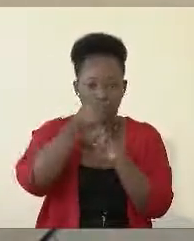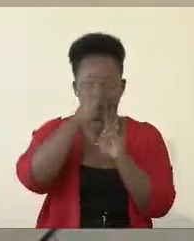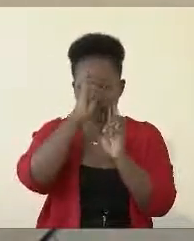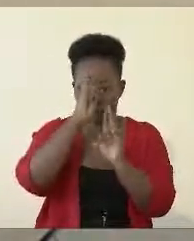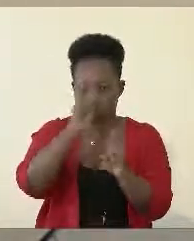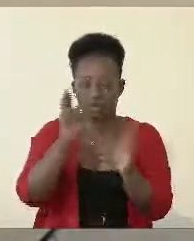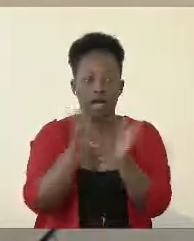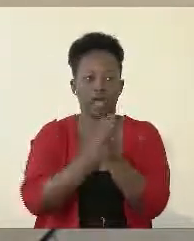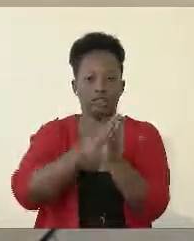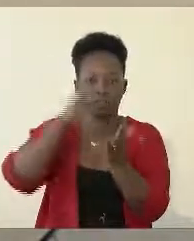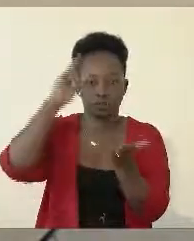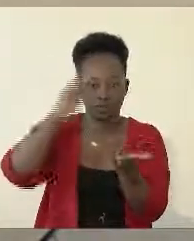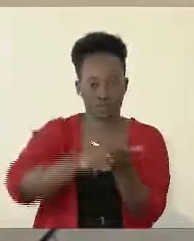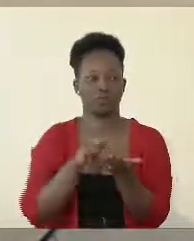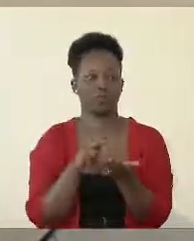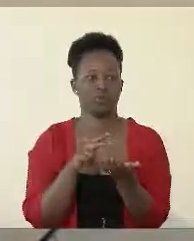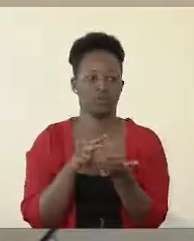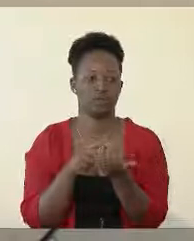recognition,